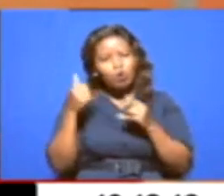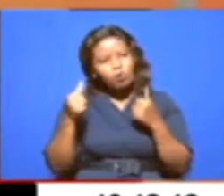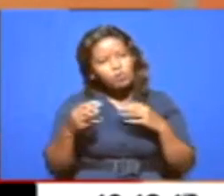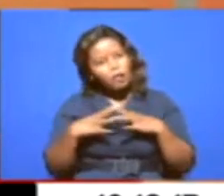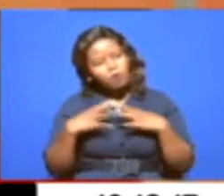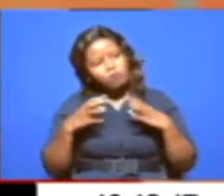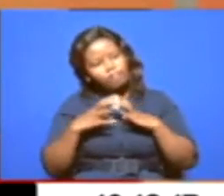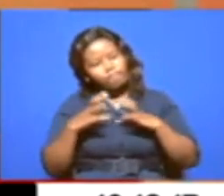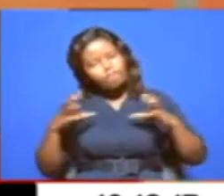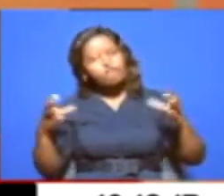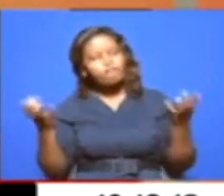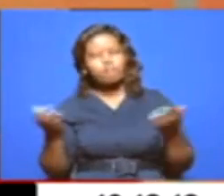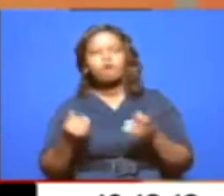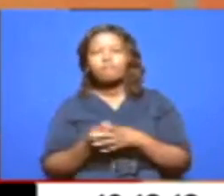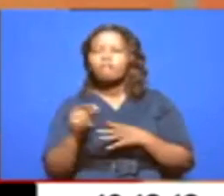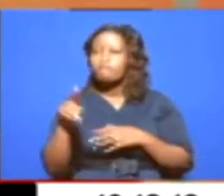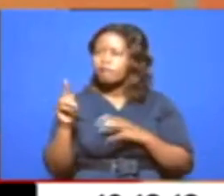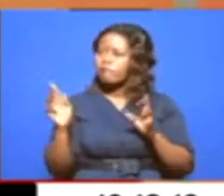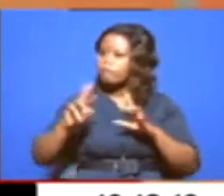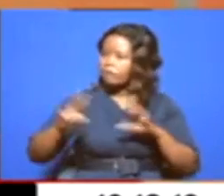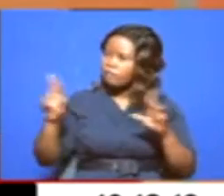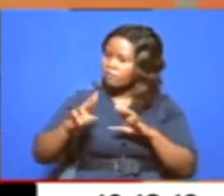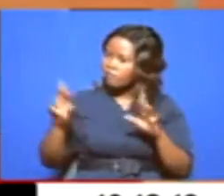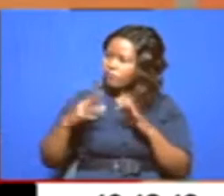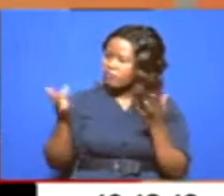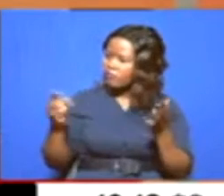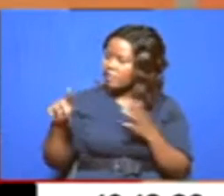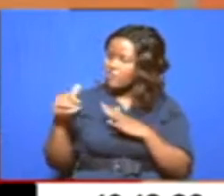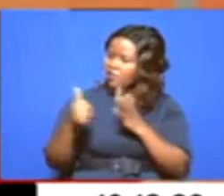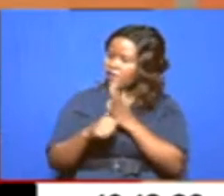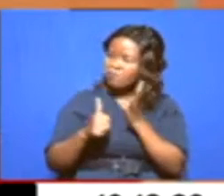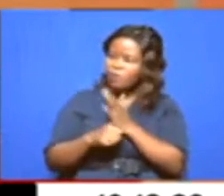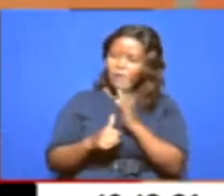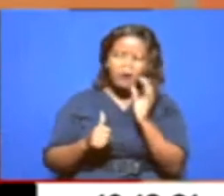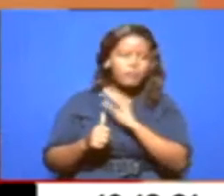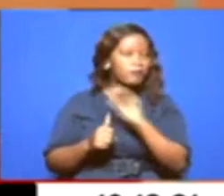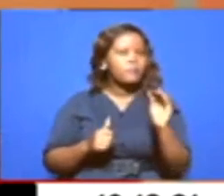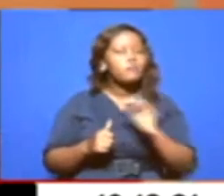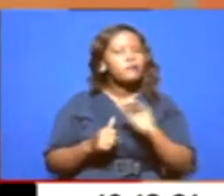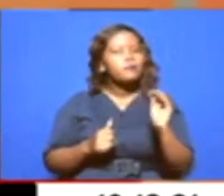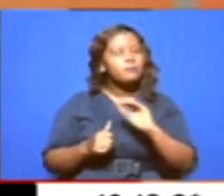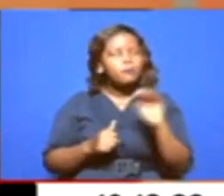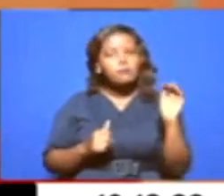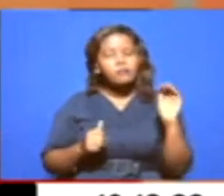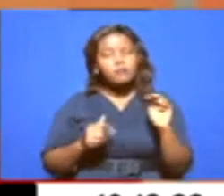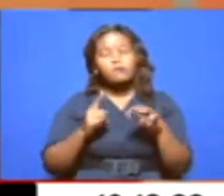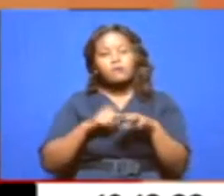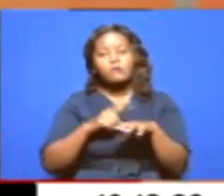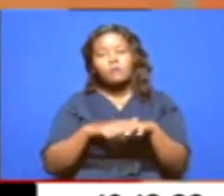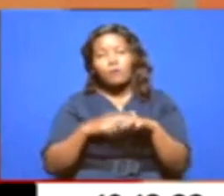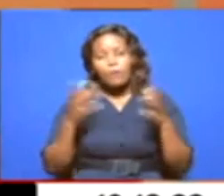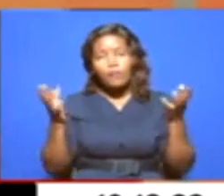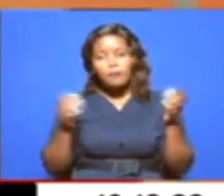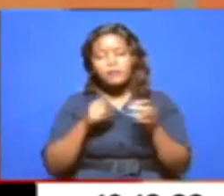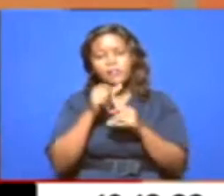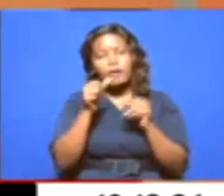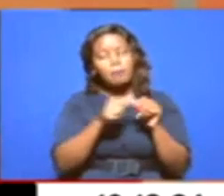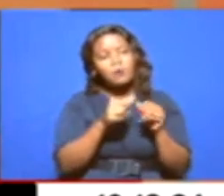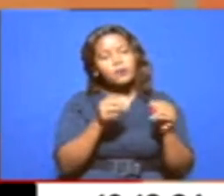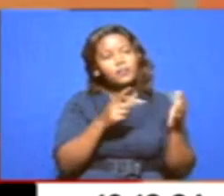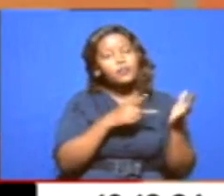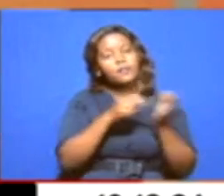They are here, they are with us. So that's not an issue even because they are already here. Mm-hmm. When it comes now to the payment of the